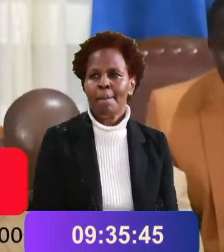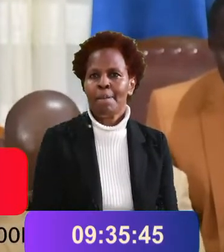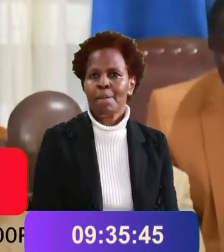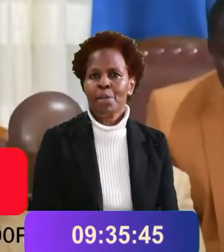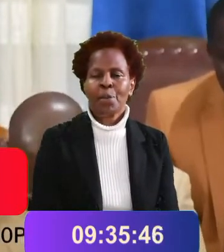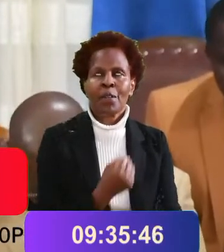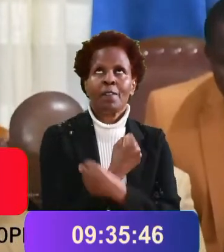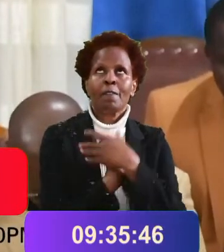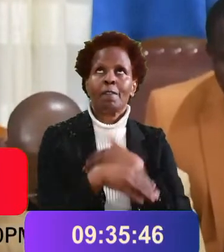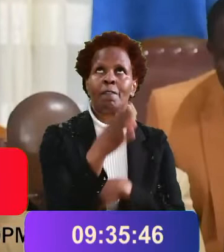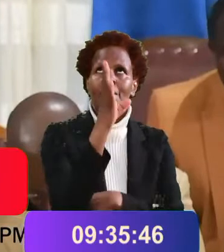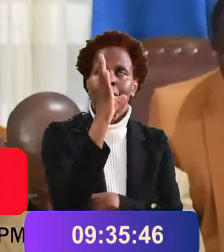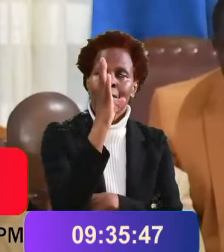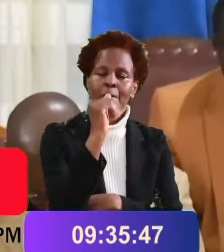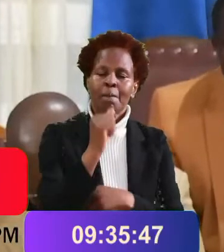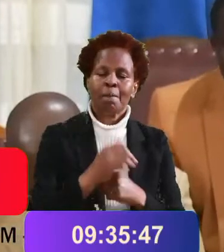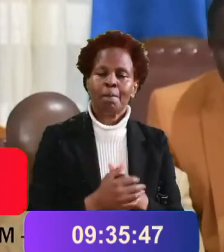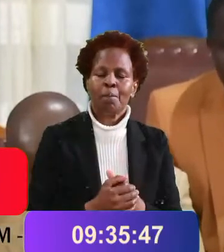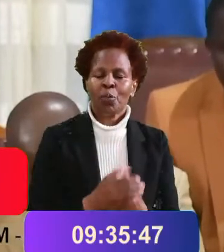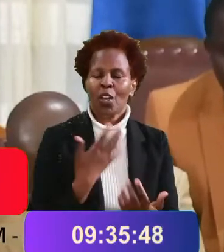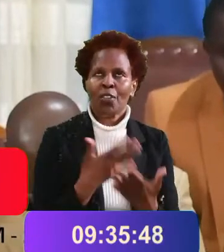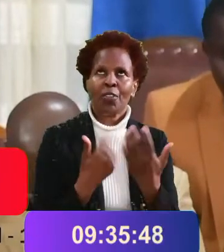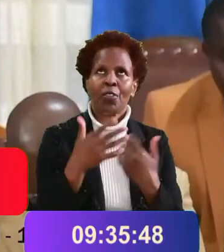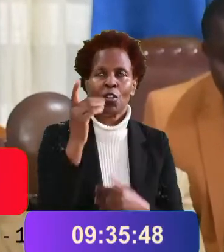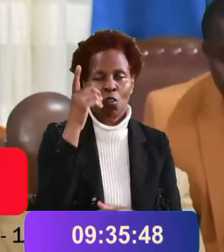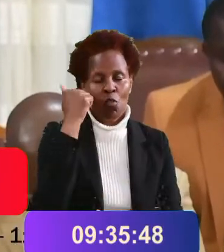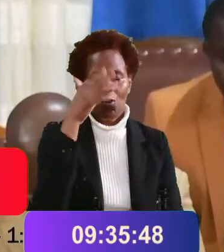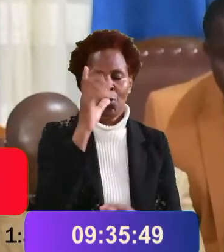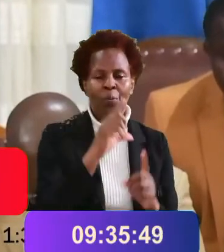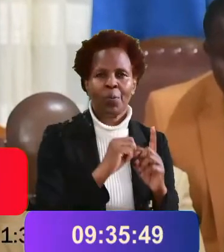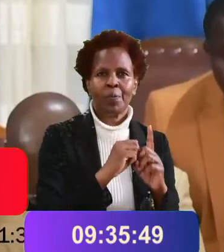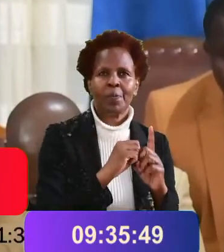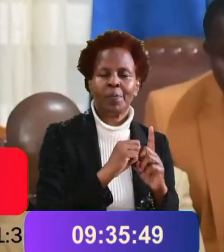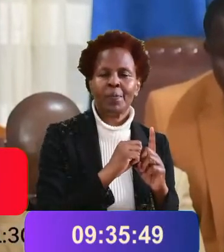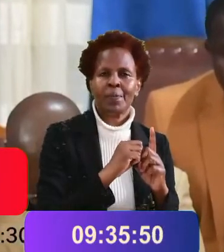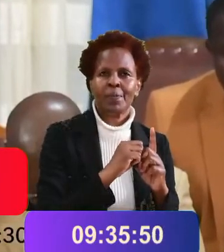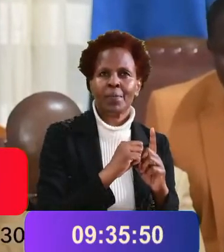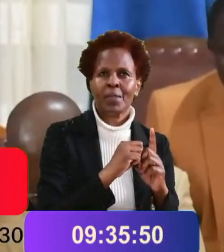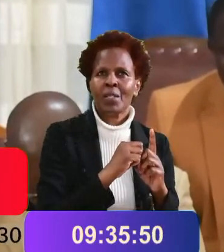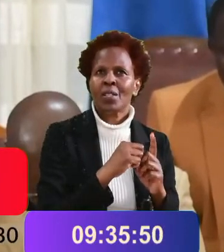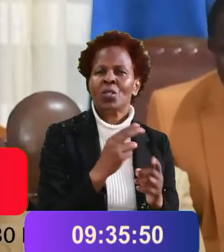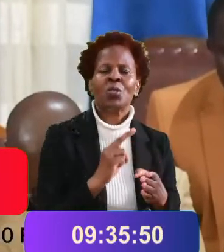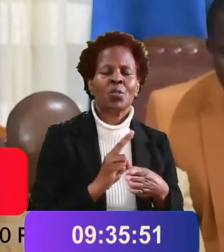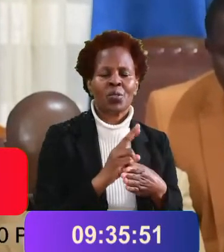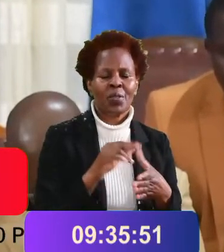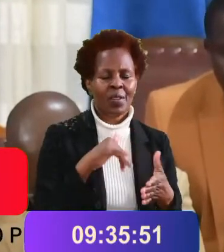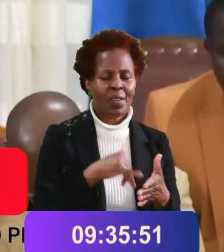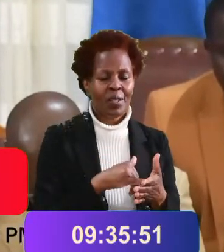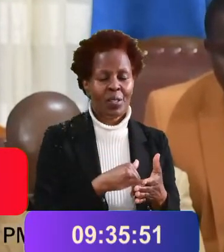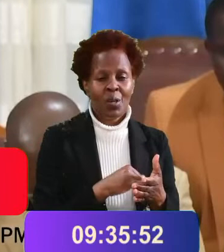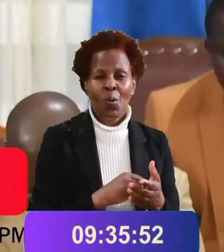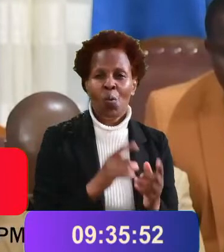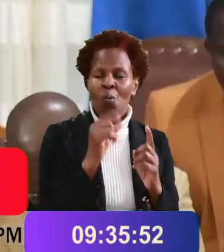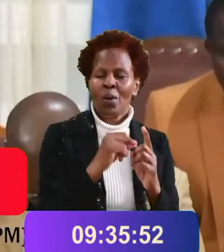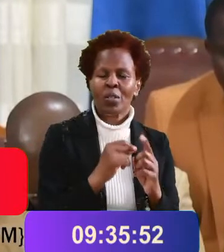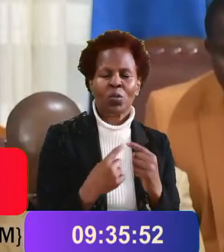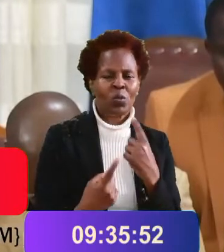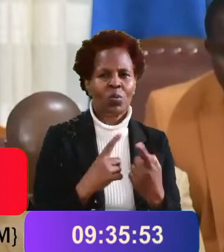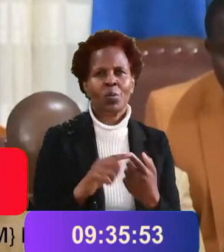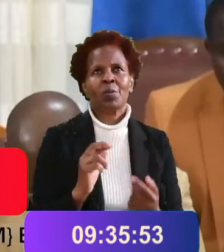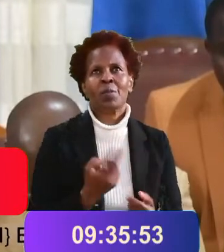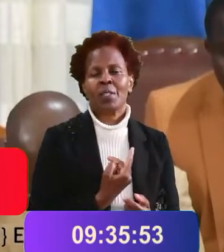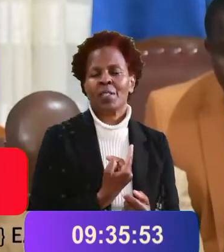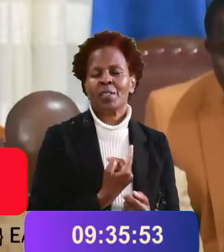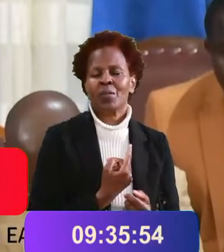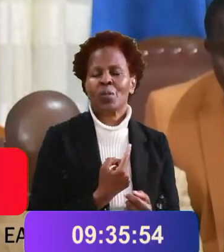Loving God, we thank you for your word. And may this word continue to minister to us as